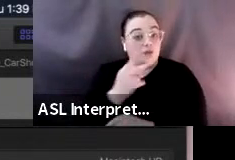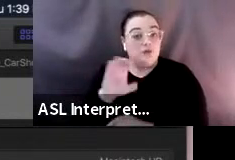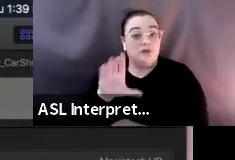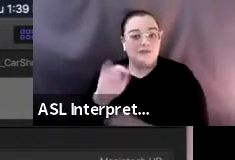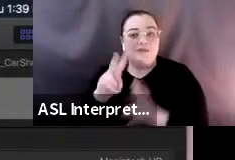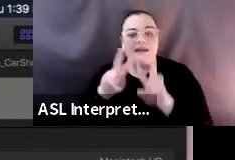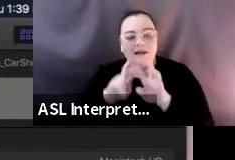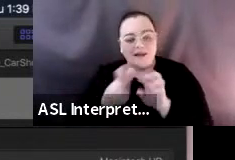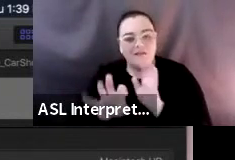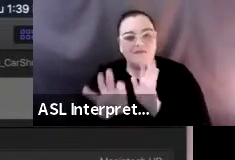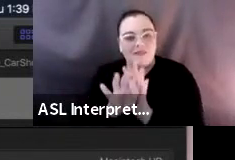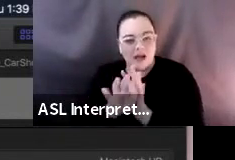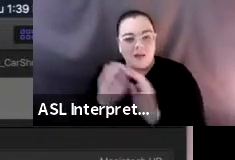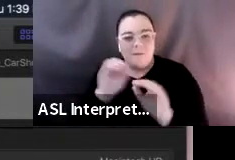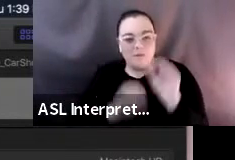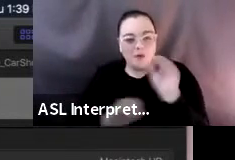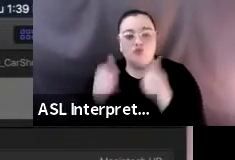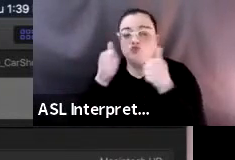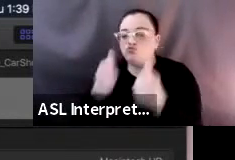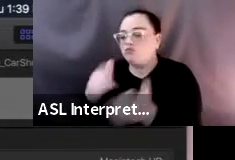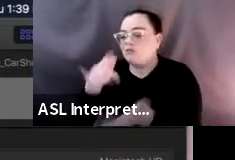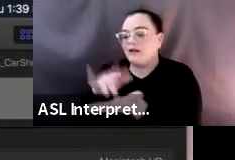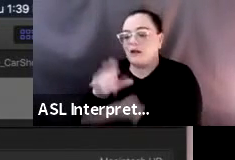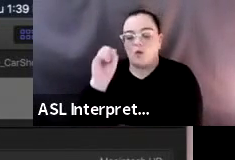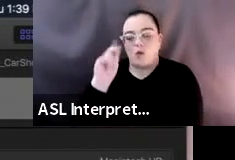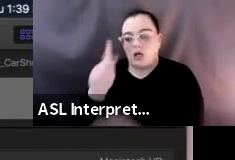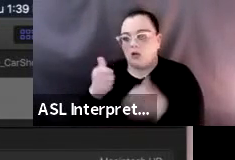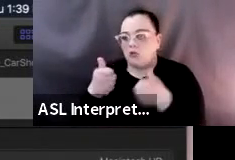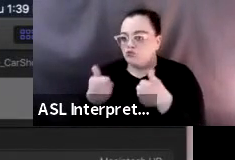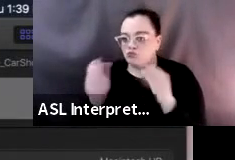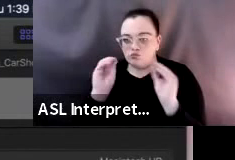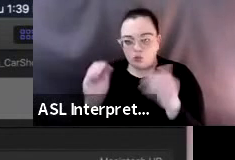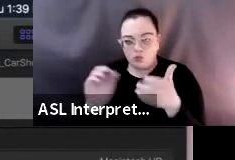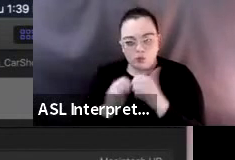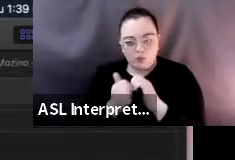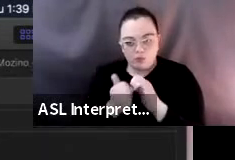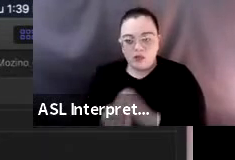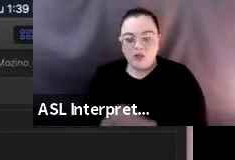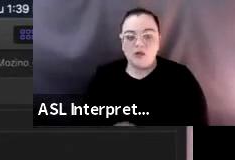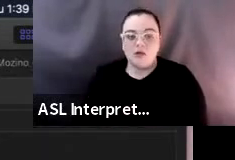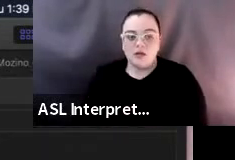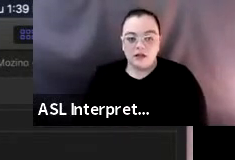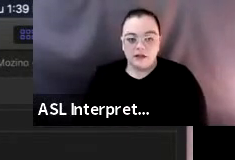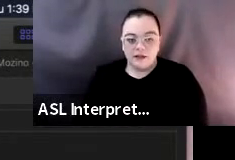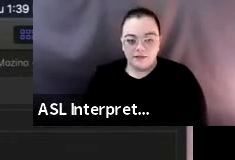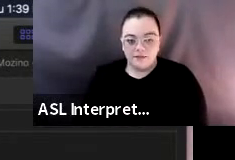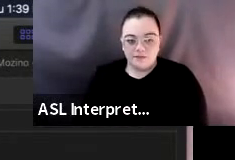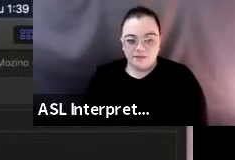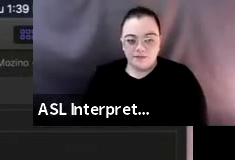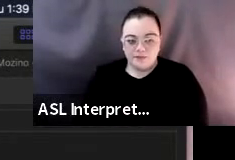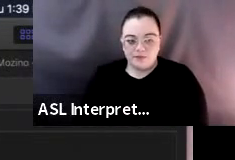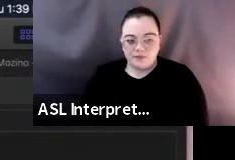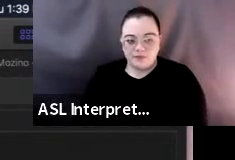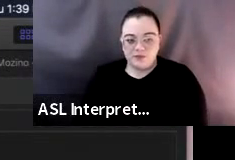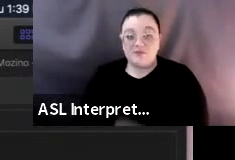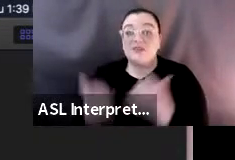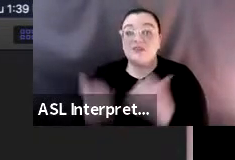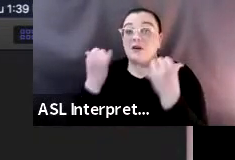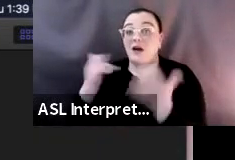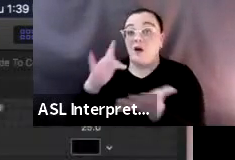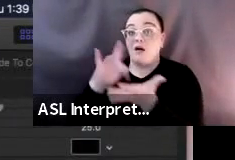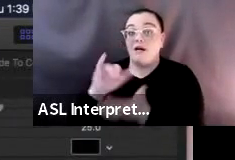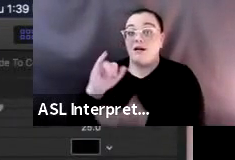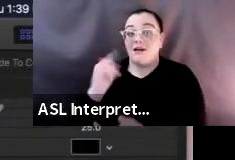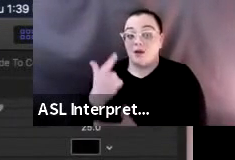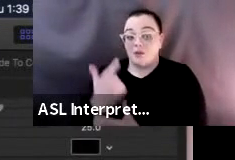find the dominant motion. So it's fine, just hit OK, not a big deal. So now when I click my Instagram, I'm going to load this